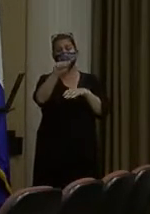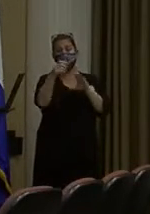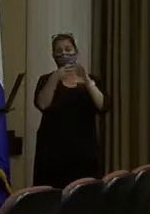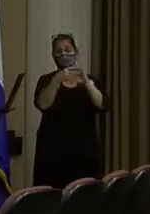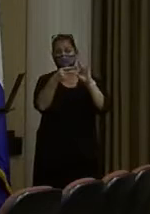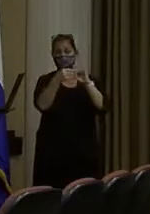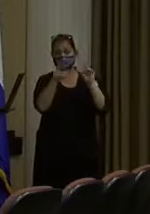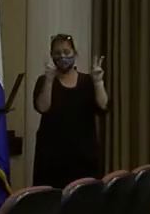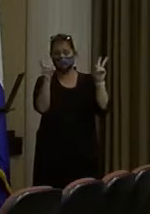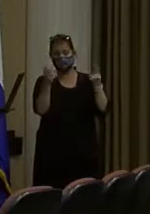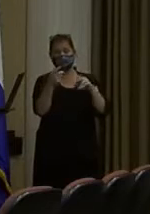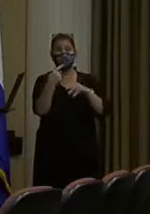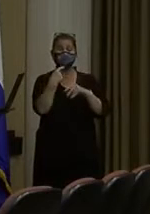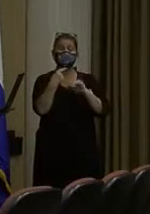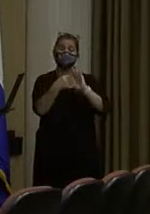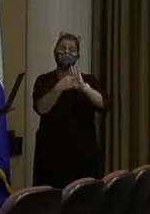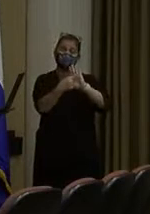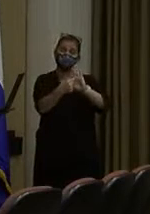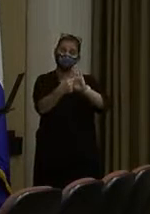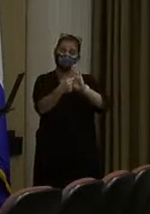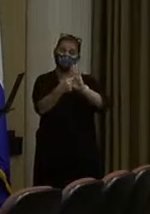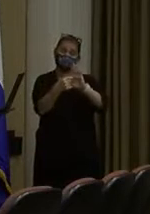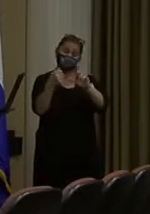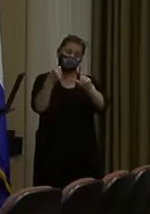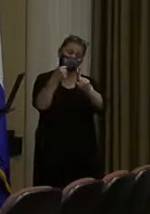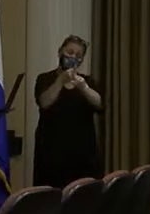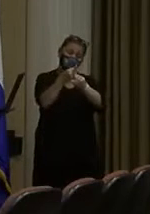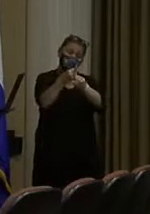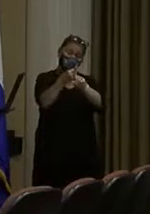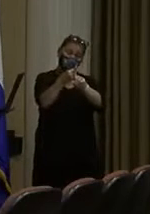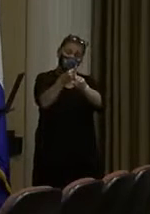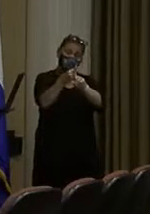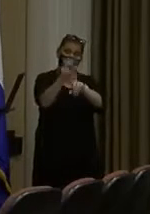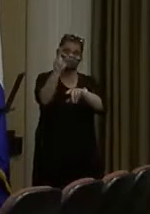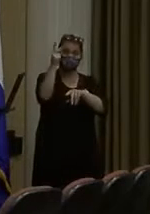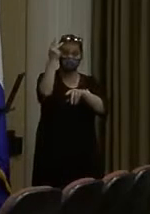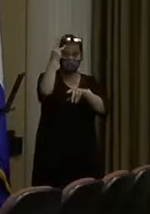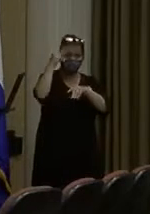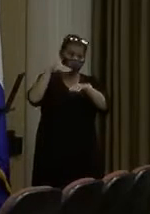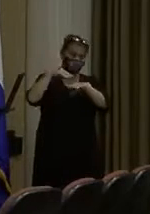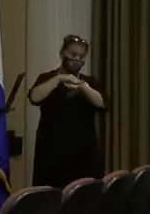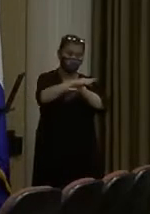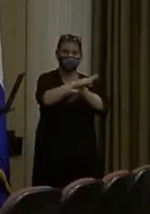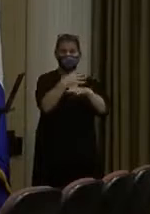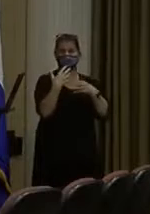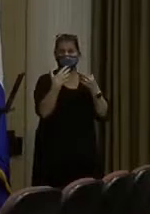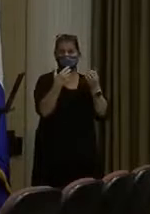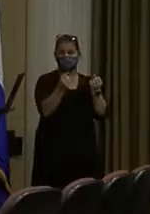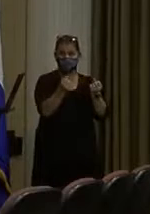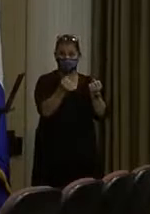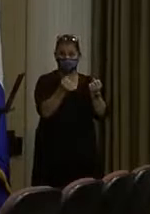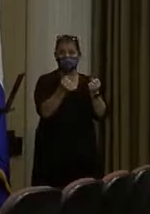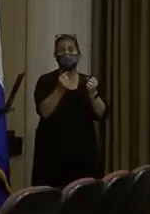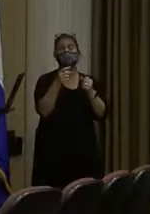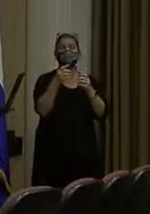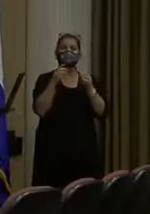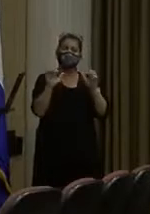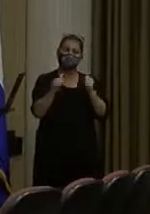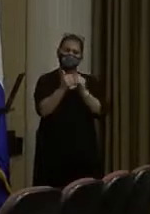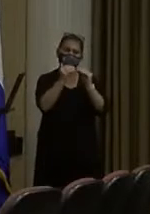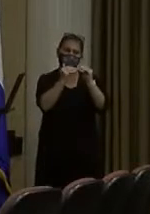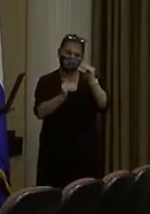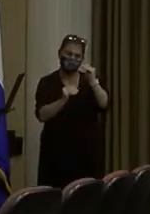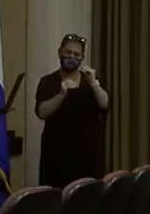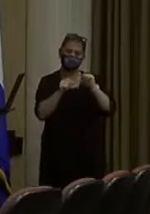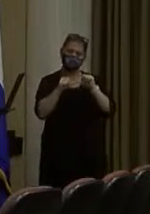Story highlights the compounded effects of political determinants of health in driving these inequities